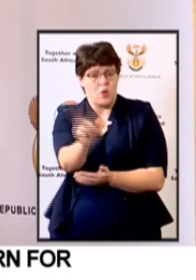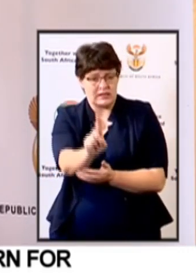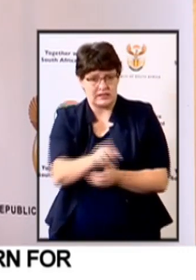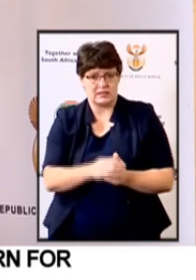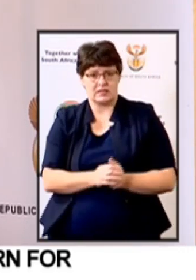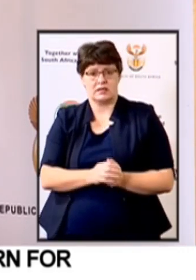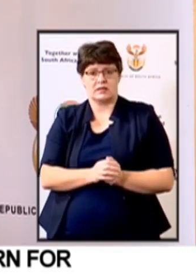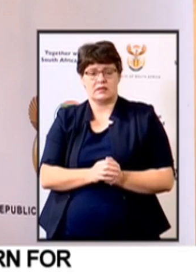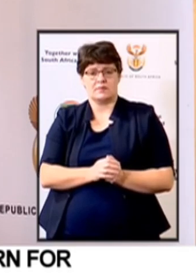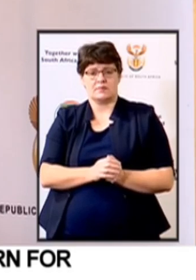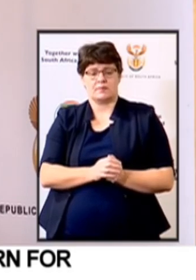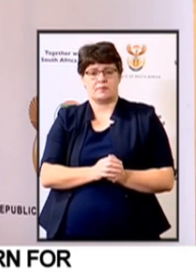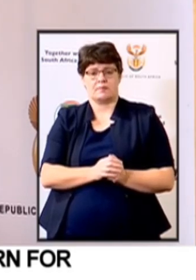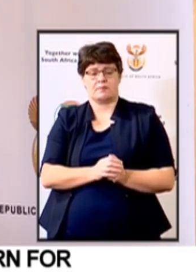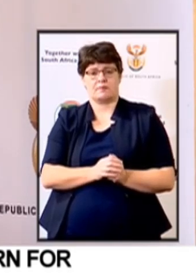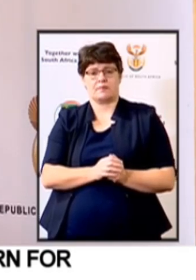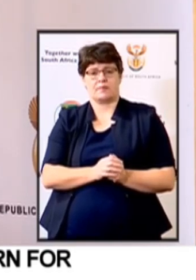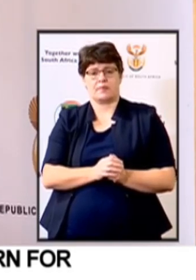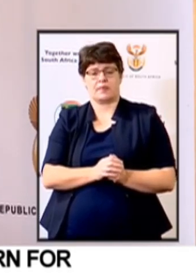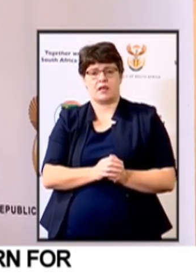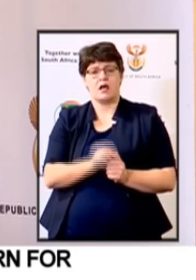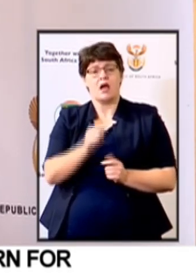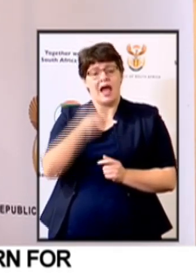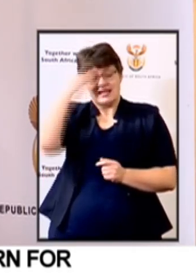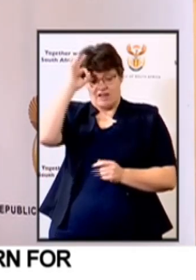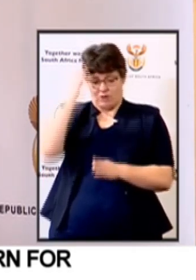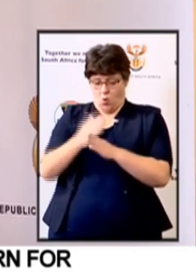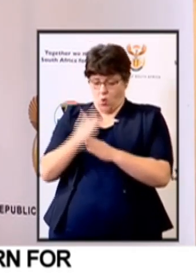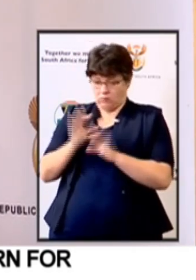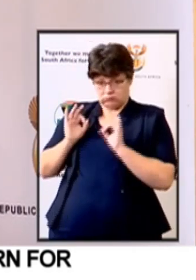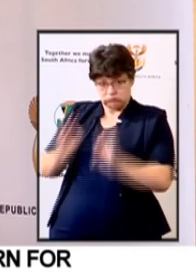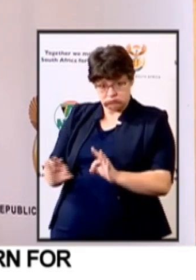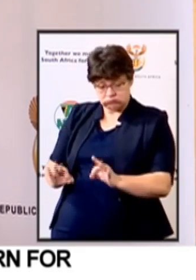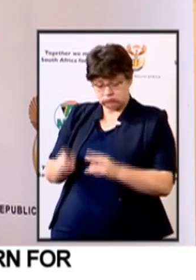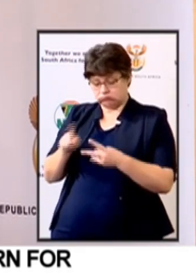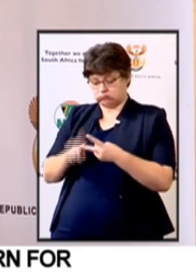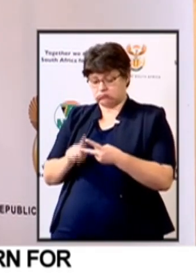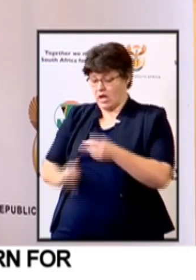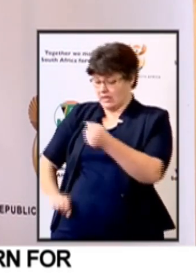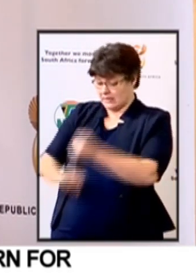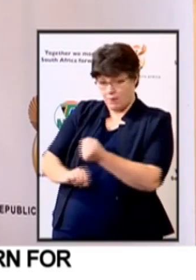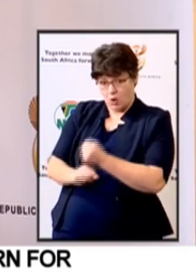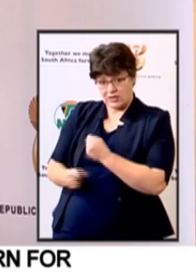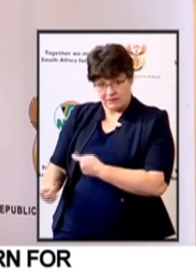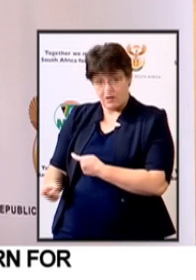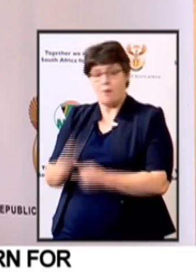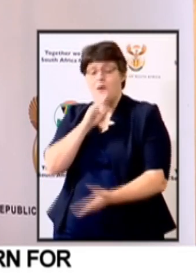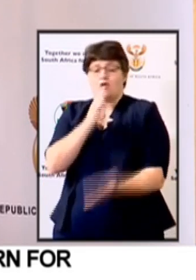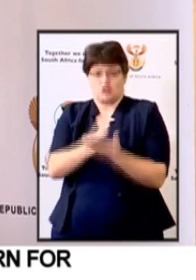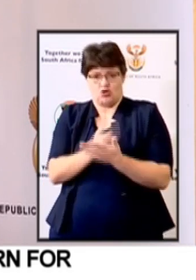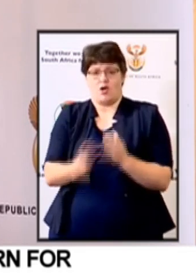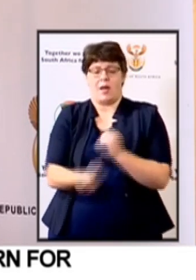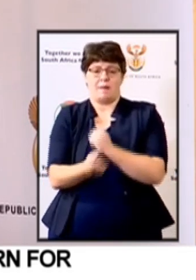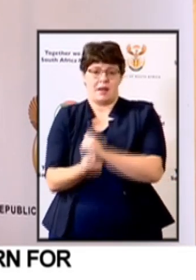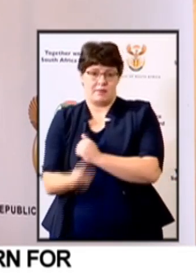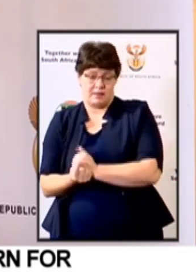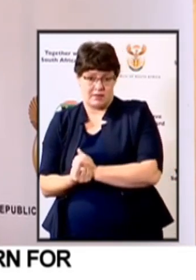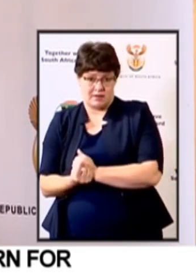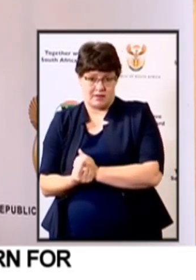services required for the effective functioning of government and to ensure necessary support for all sectors that will